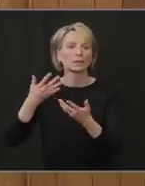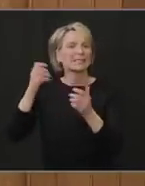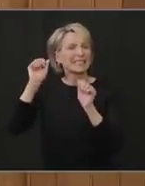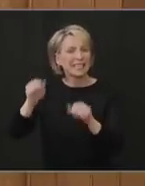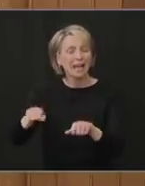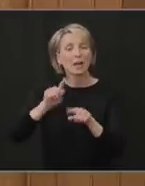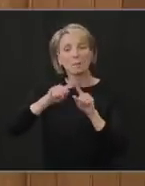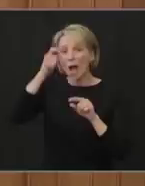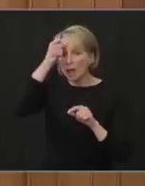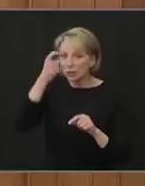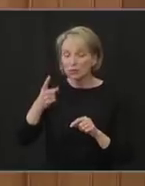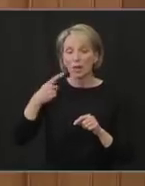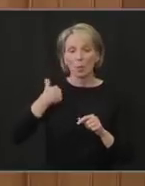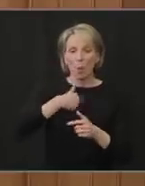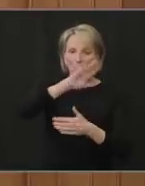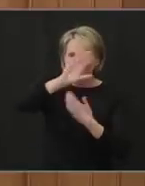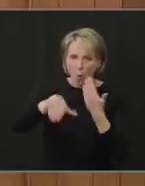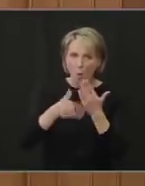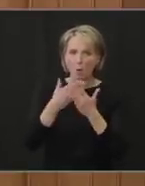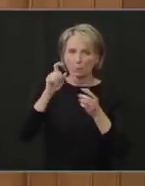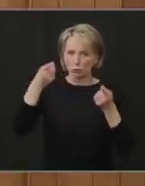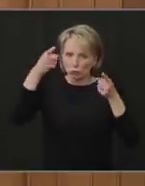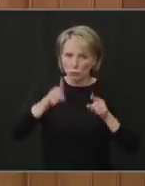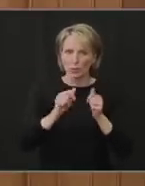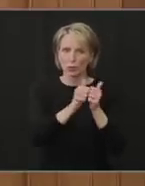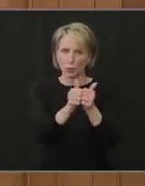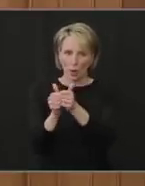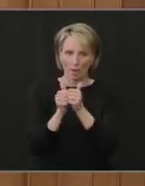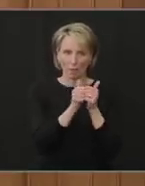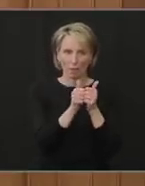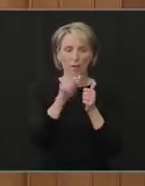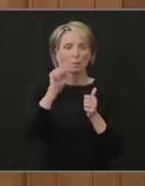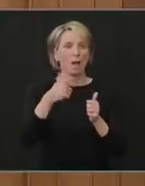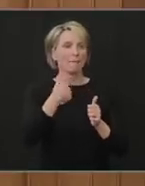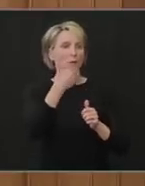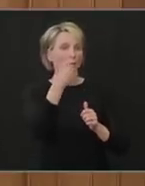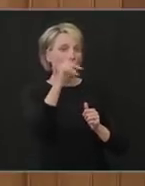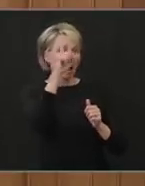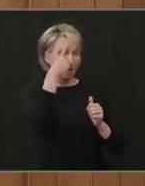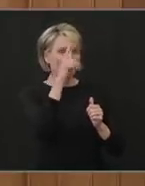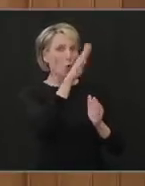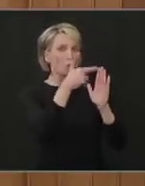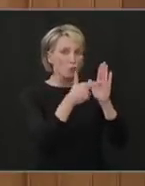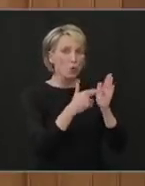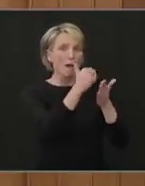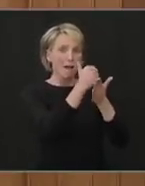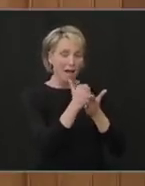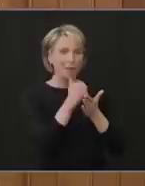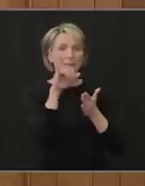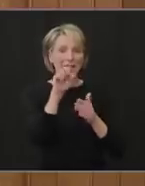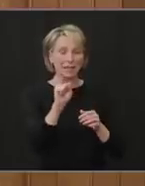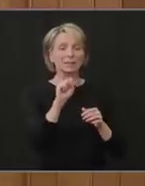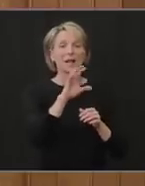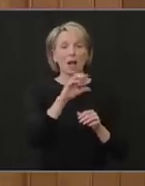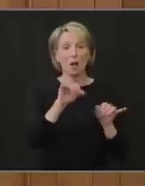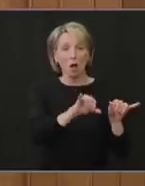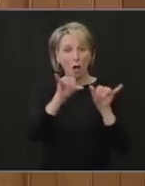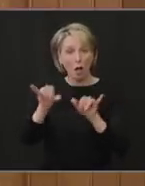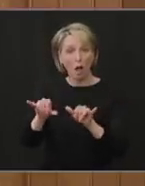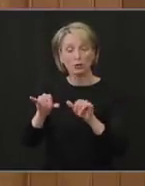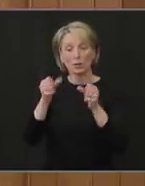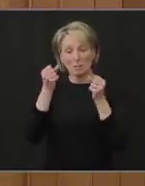a collective decision that we all make together. Smart government policy, but also millions of decisions made